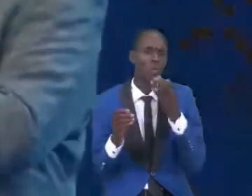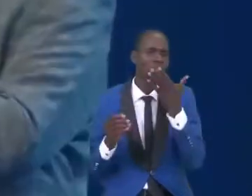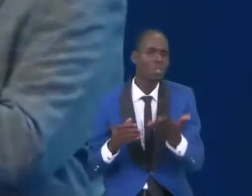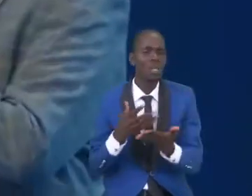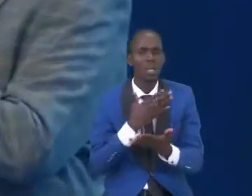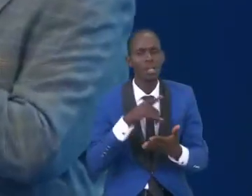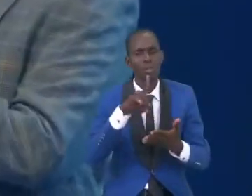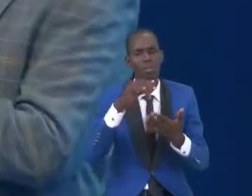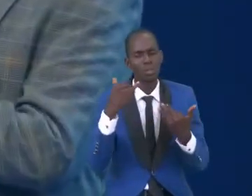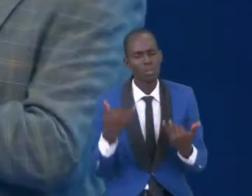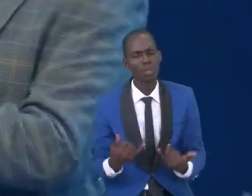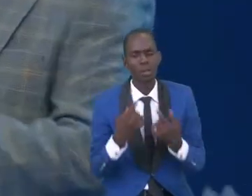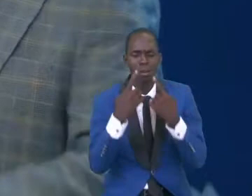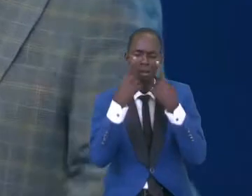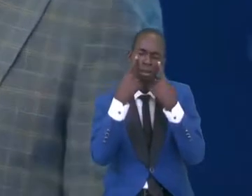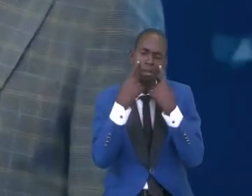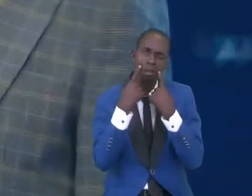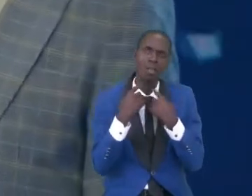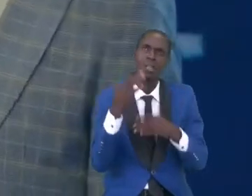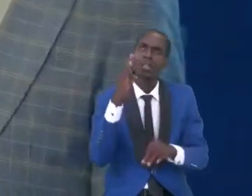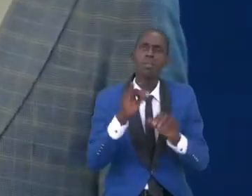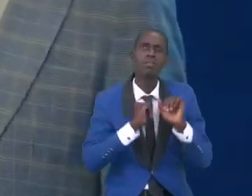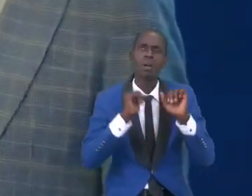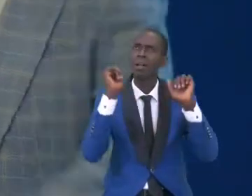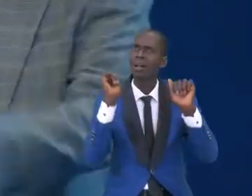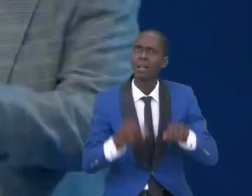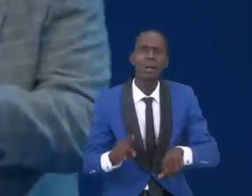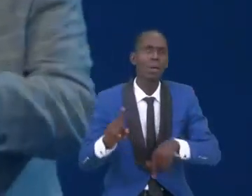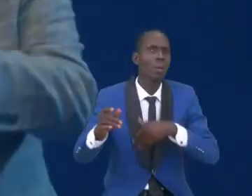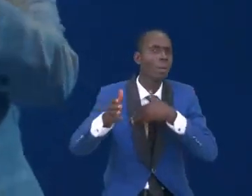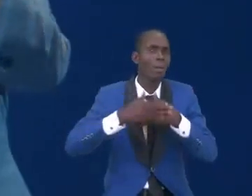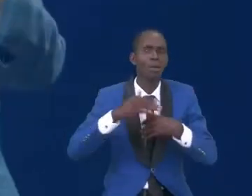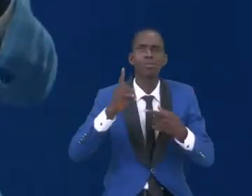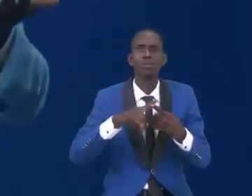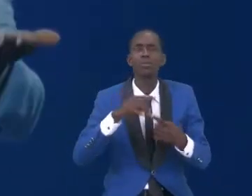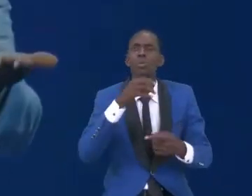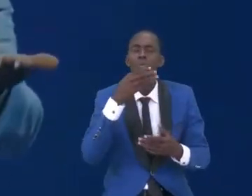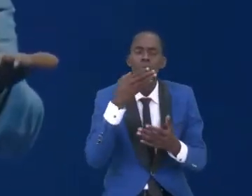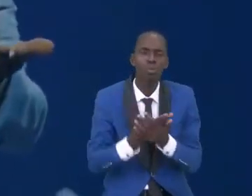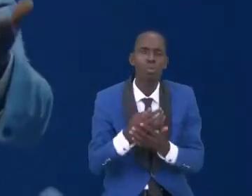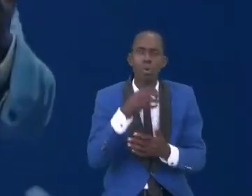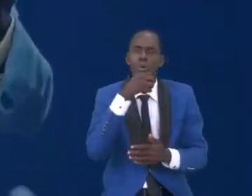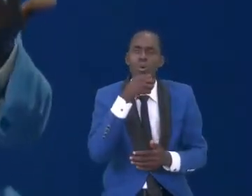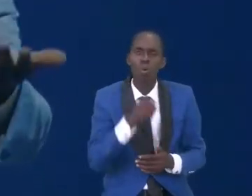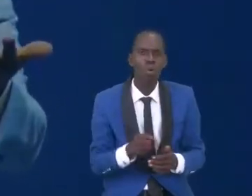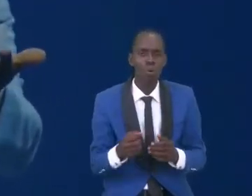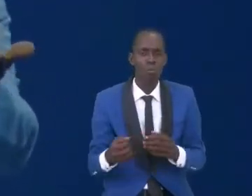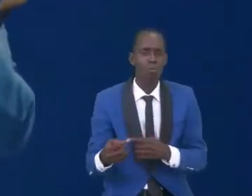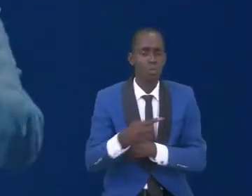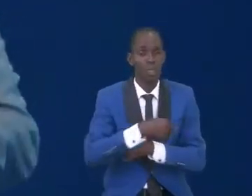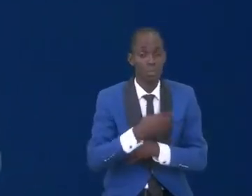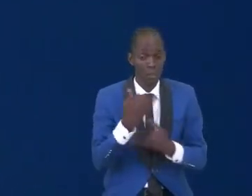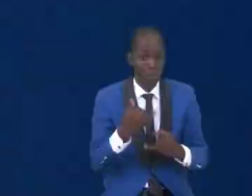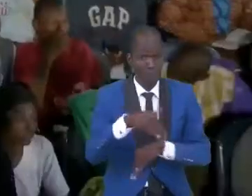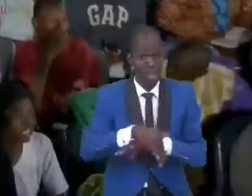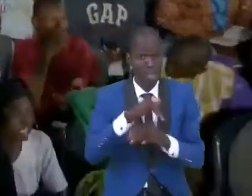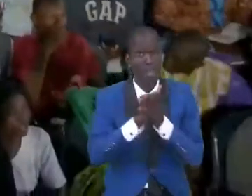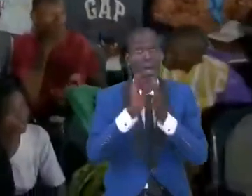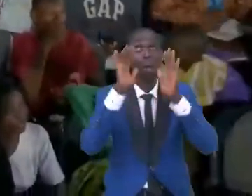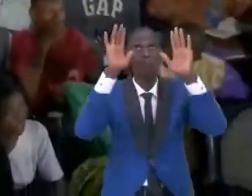are crying, if I could get back to the good old days. Tonight, that wonder has